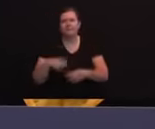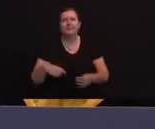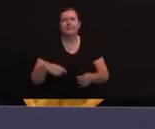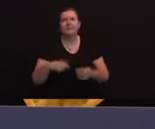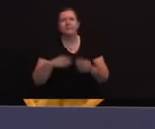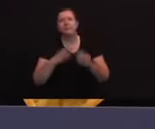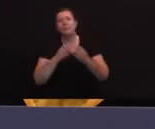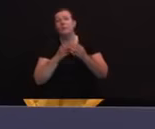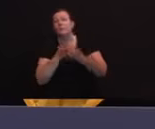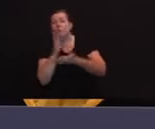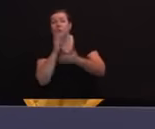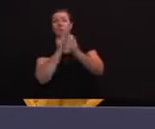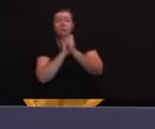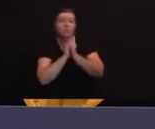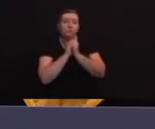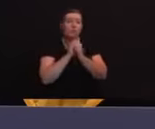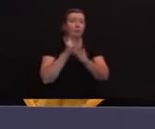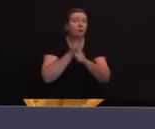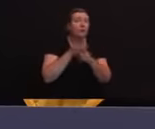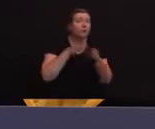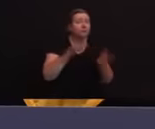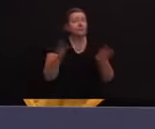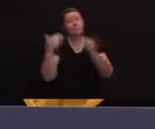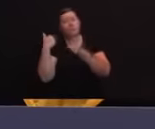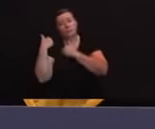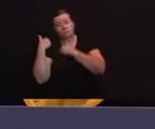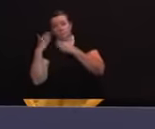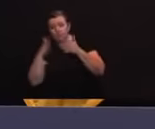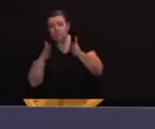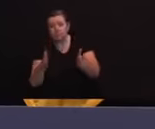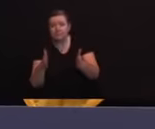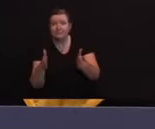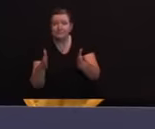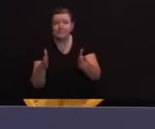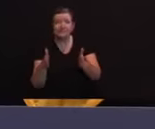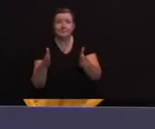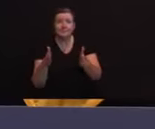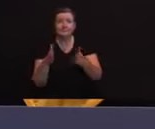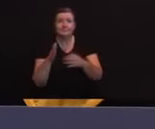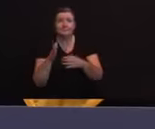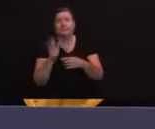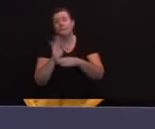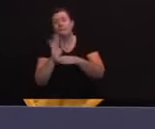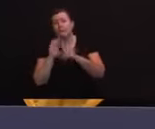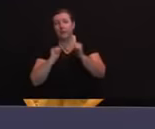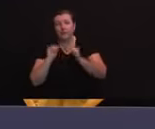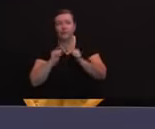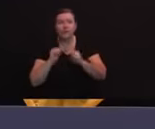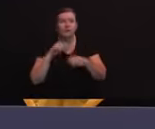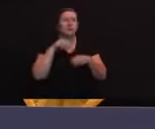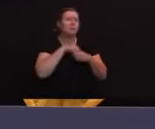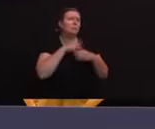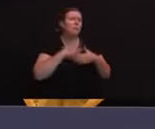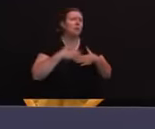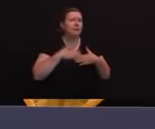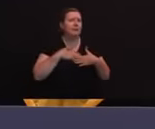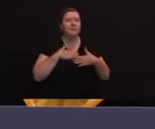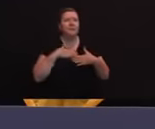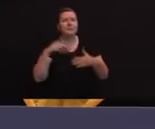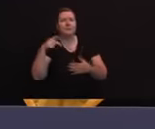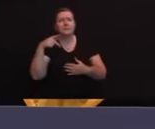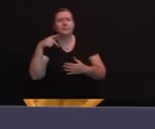the responsible way. Movie theaters and indoor entertainment. Paramil, please